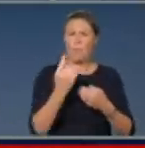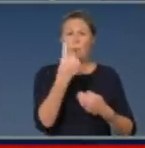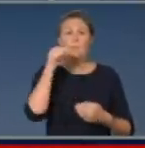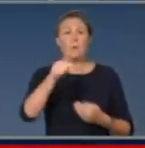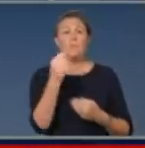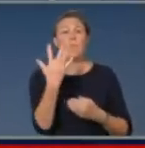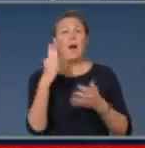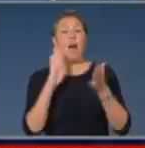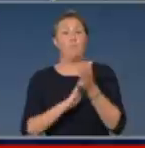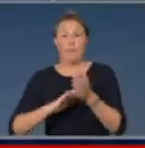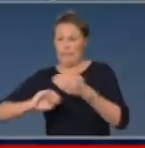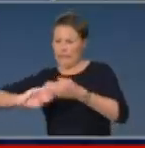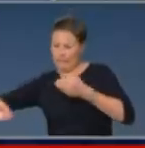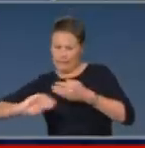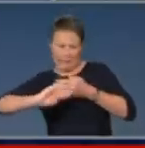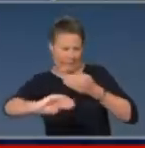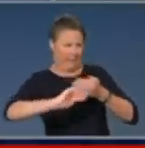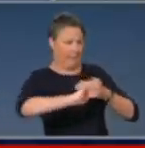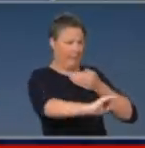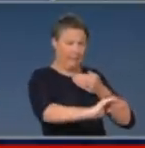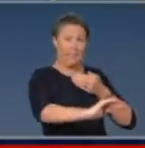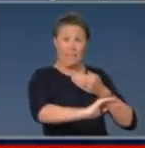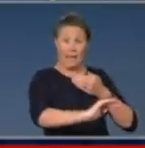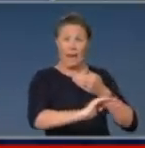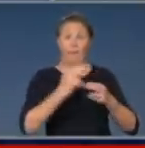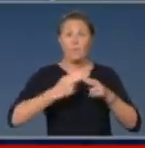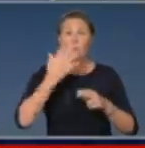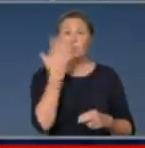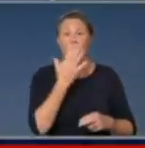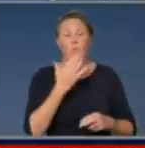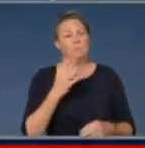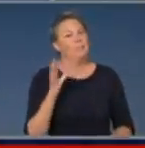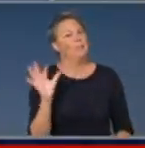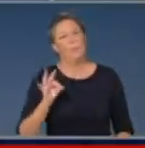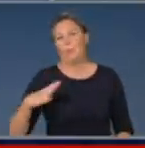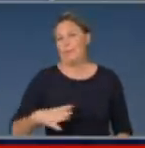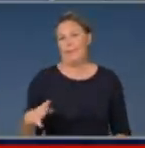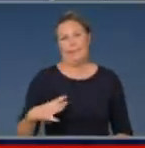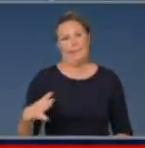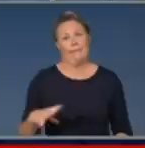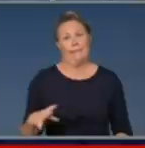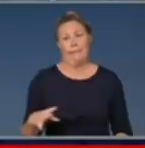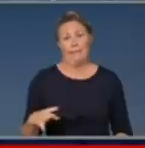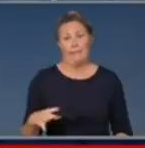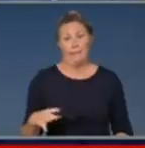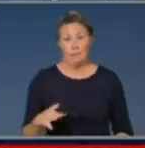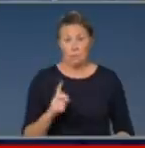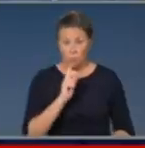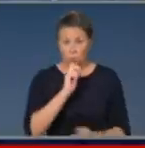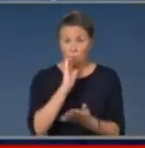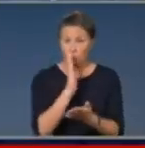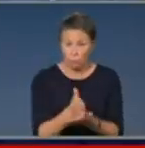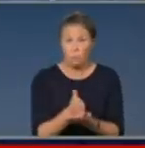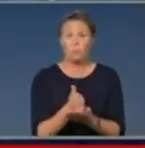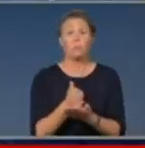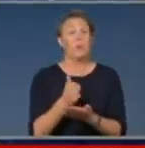between students during classroom activities is not appropriate and not required. I can't be more clear than that. The advice cannot be more